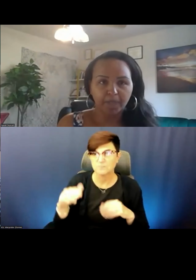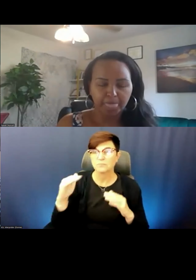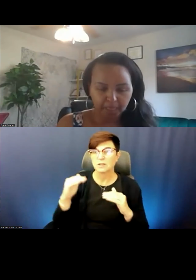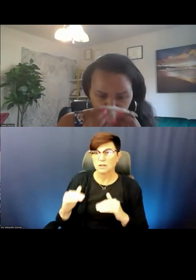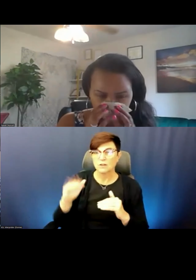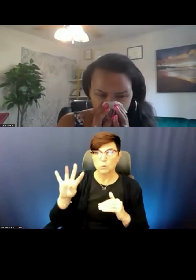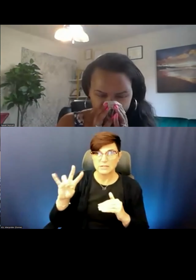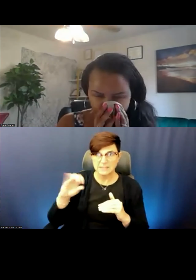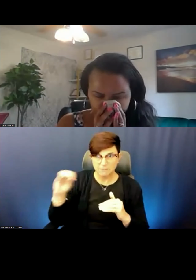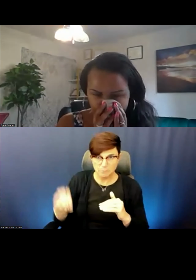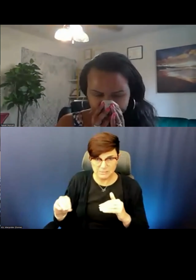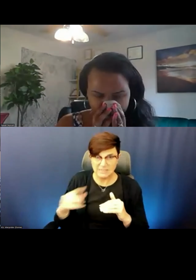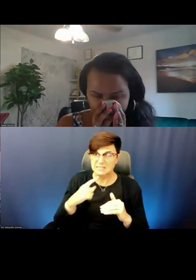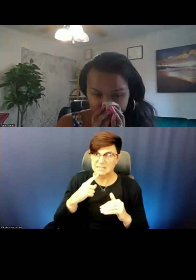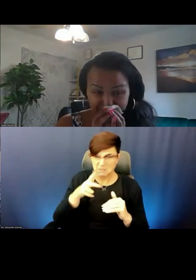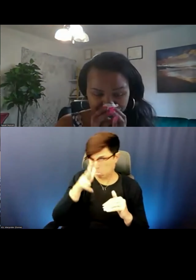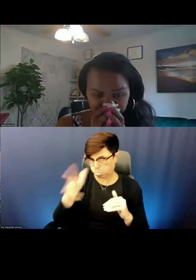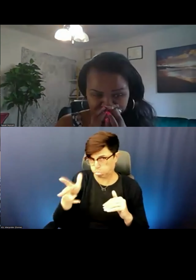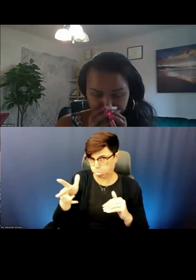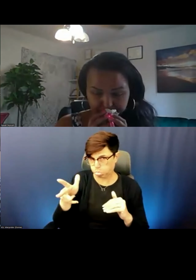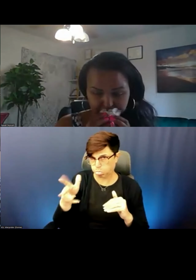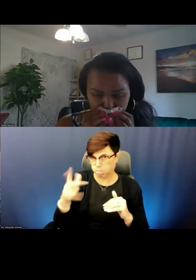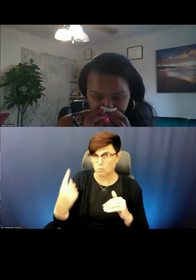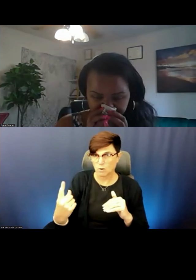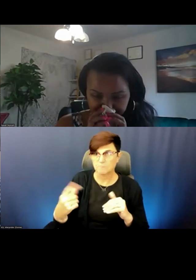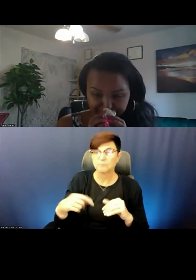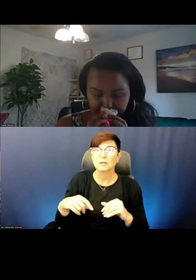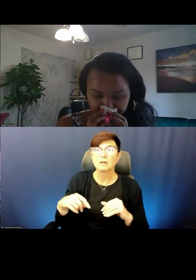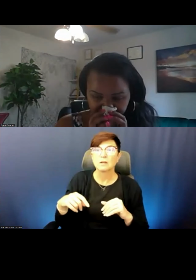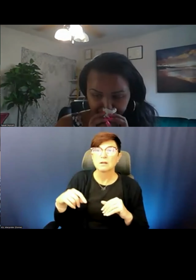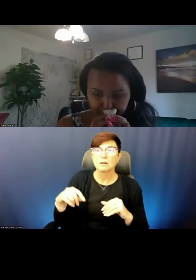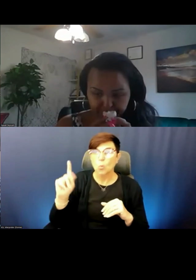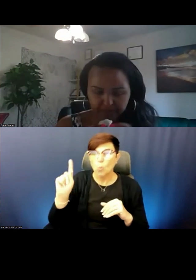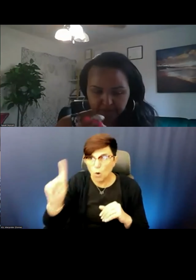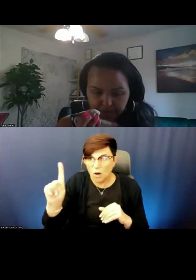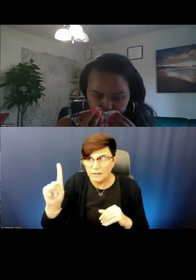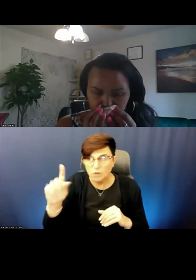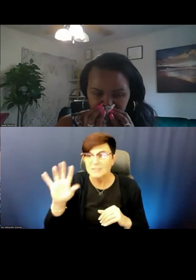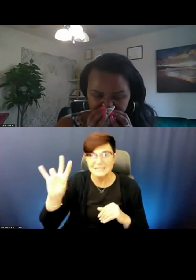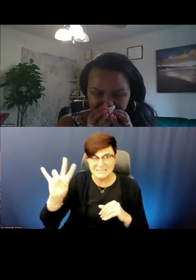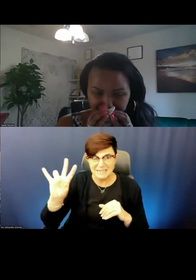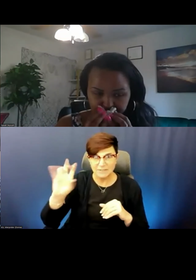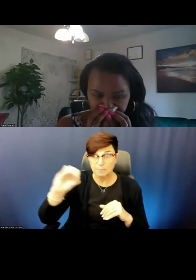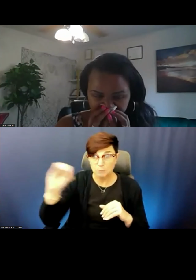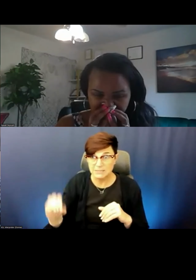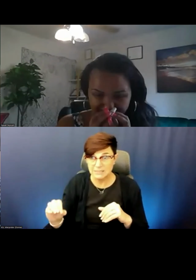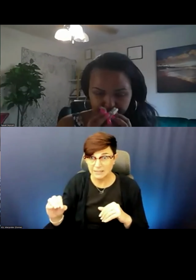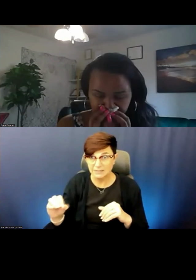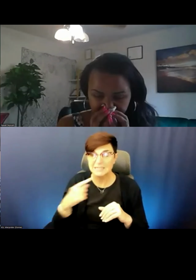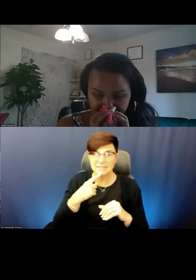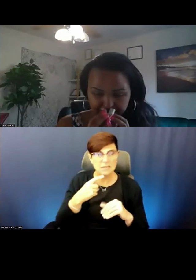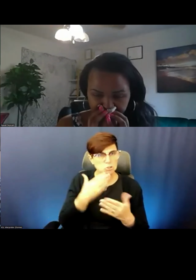just 7% rated it as good. There were absolutely no votes for very good or excellent. So maybe we have some optimists